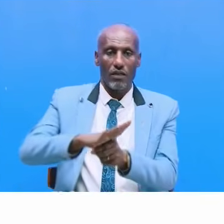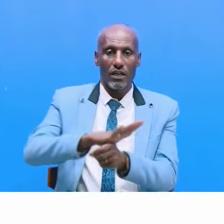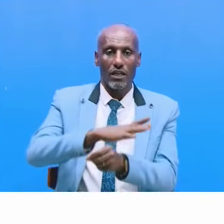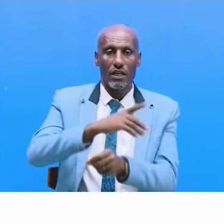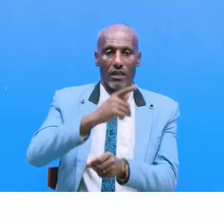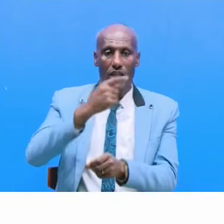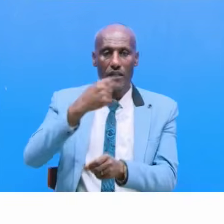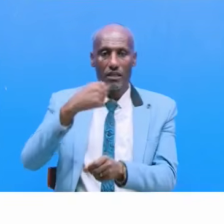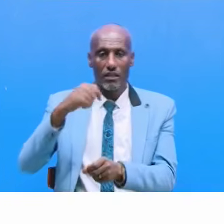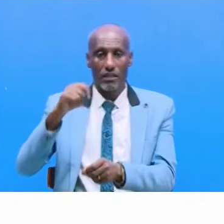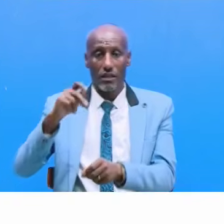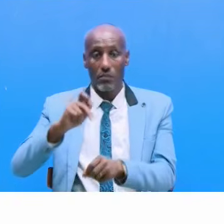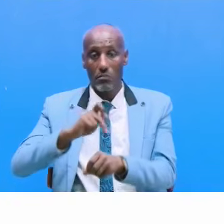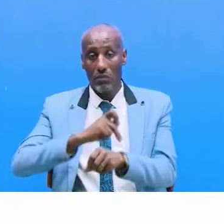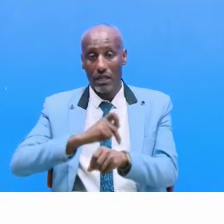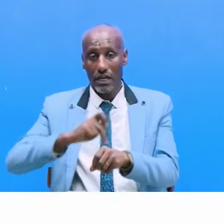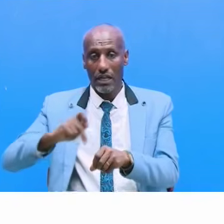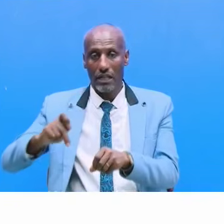Fill the blank